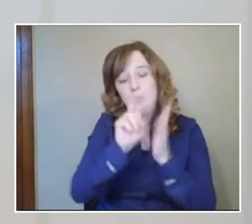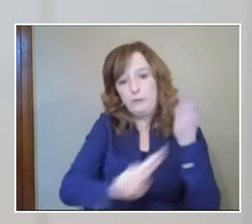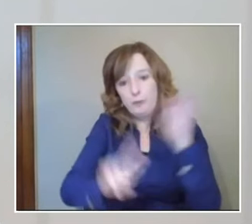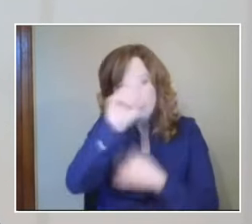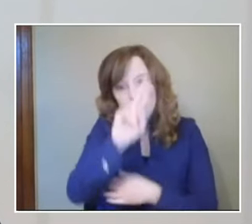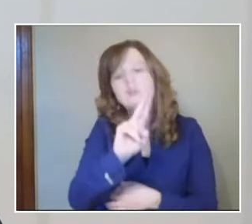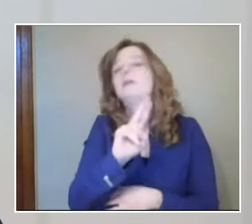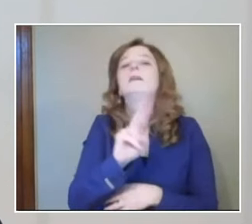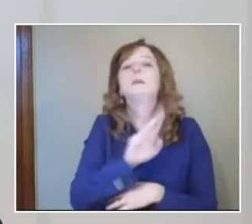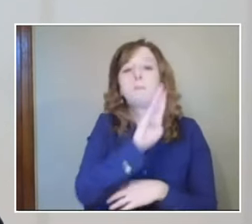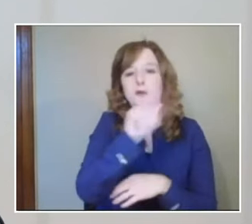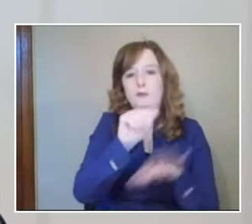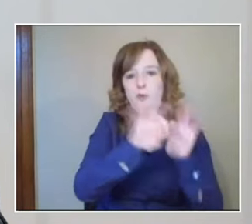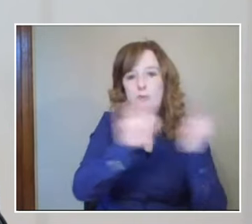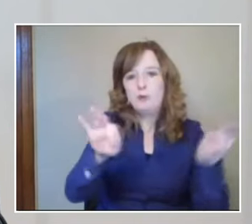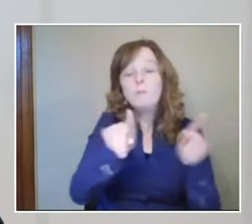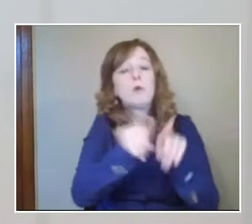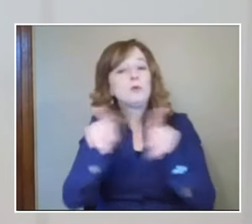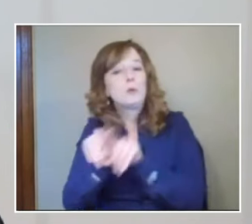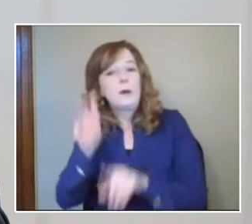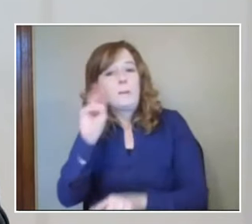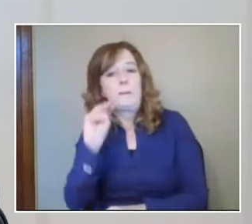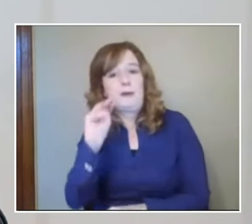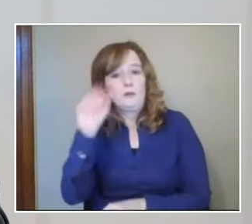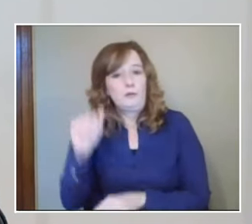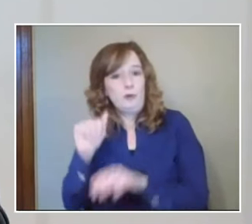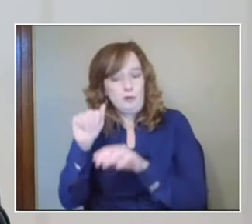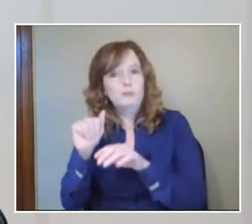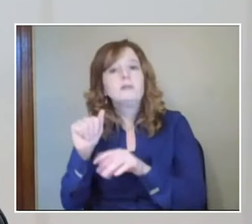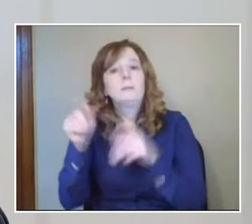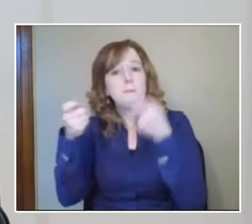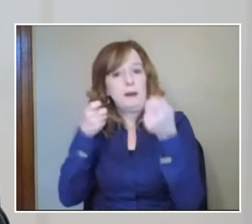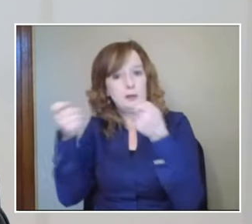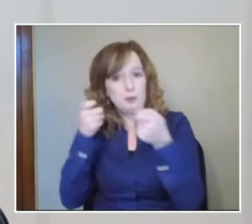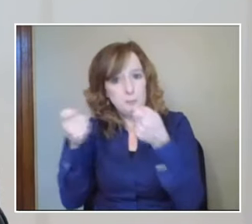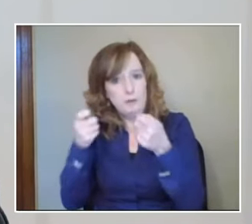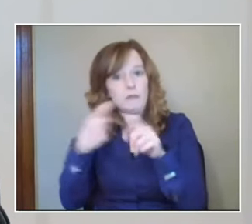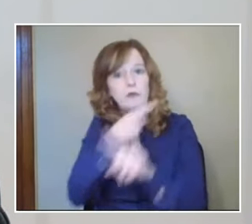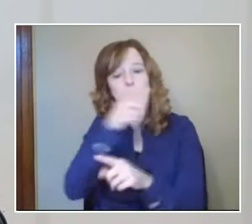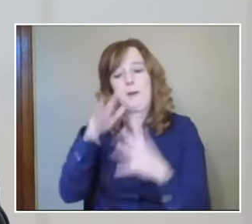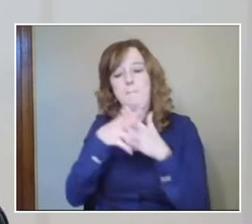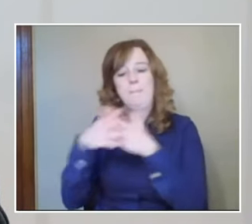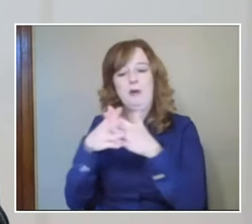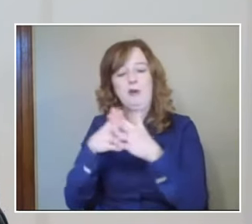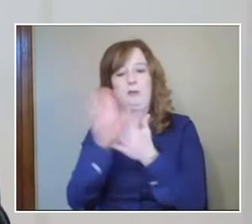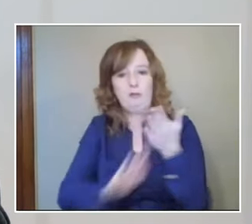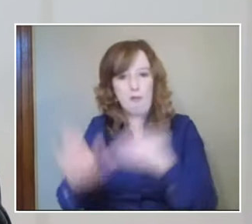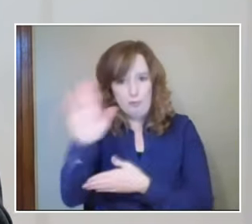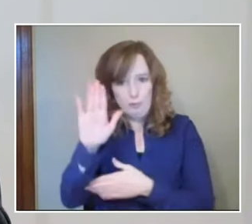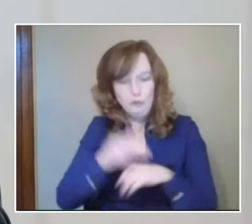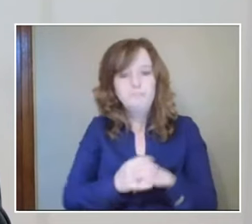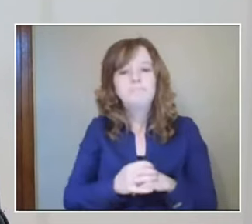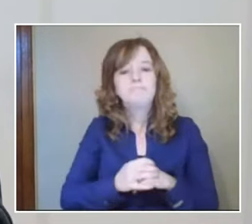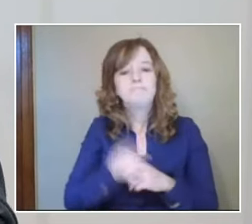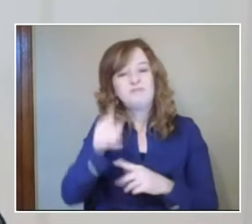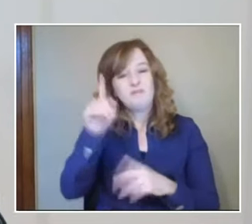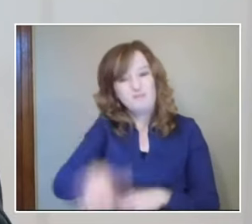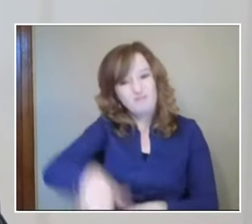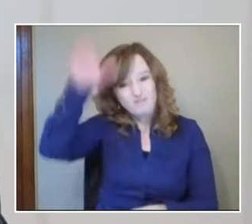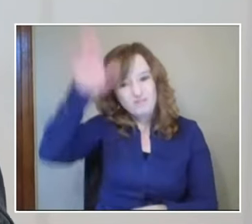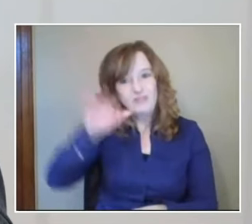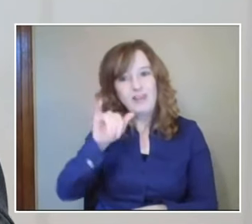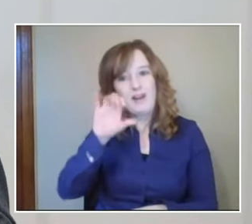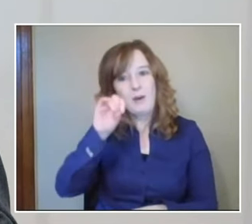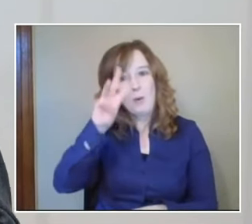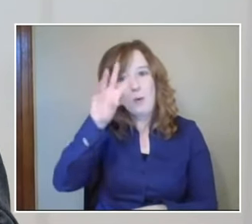of Science in Management with an emphasis in leadership degree from the American College. A native of Irvington, Iowa, Kurt was raised